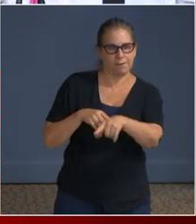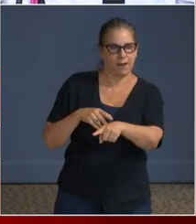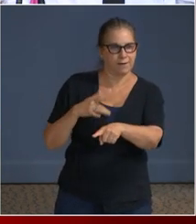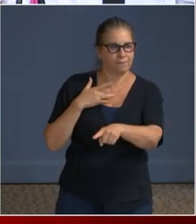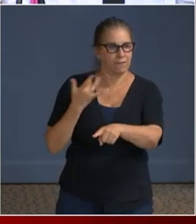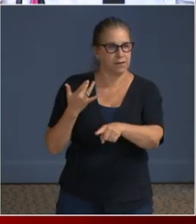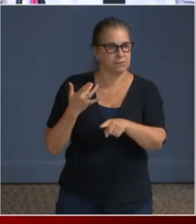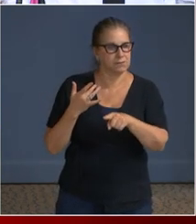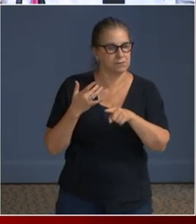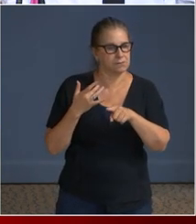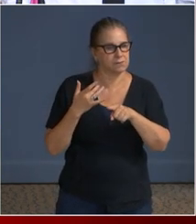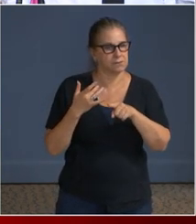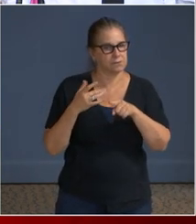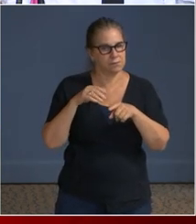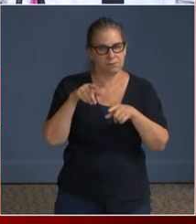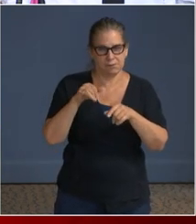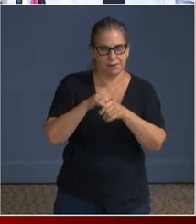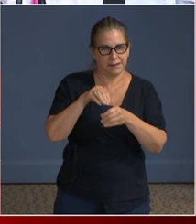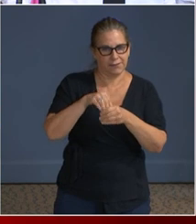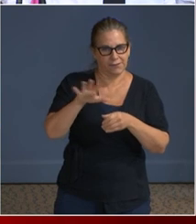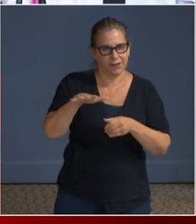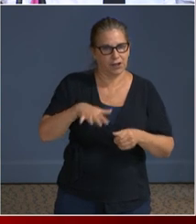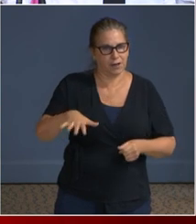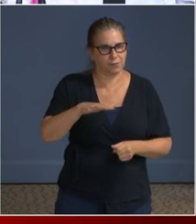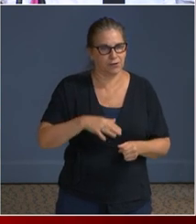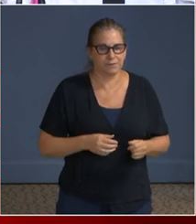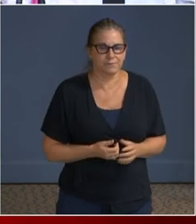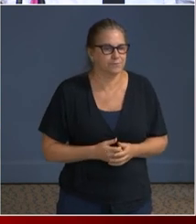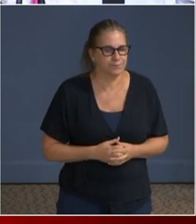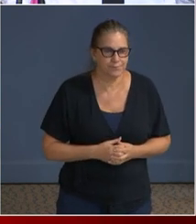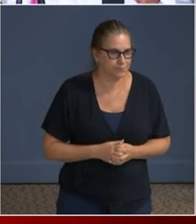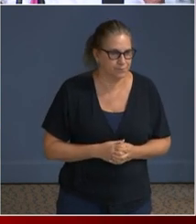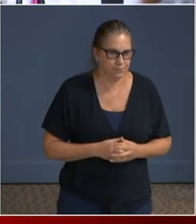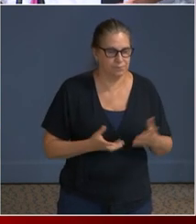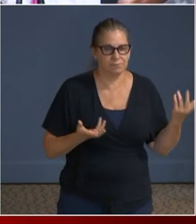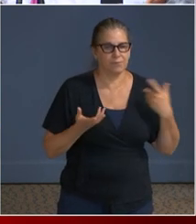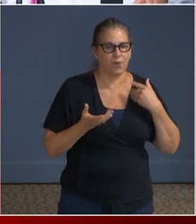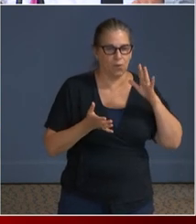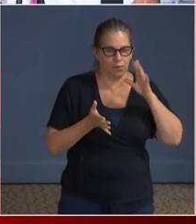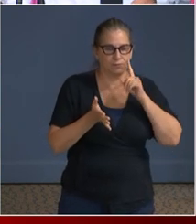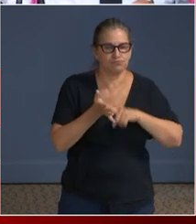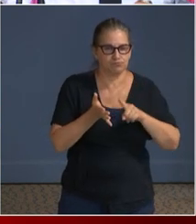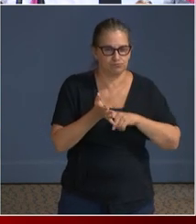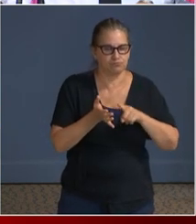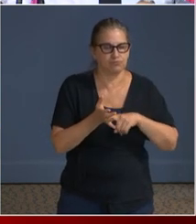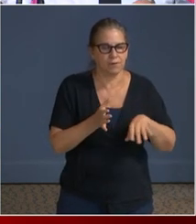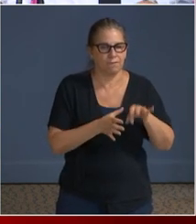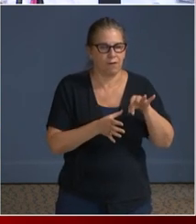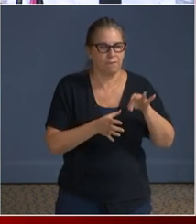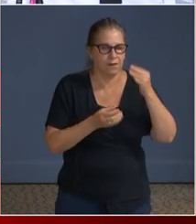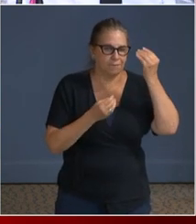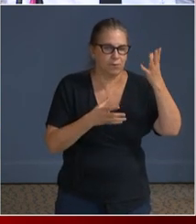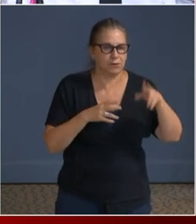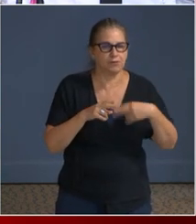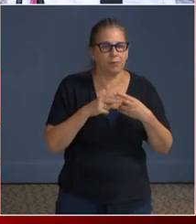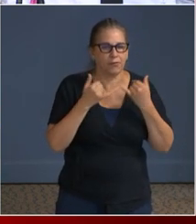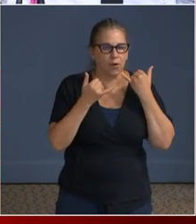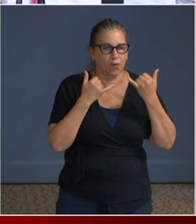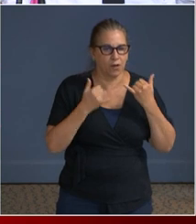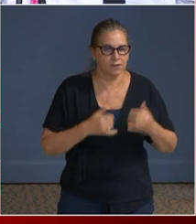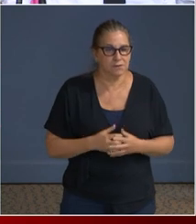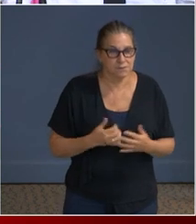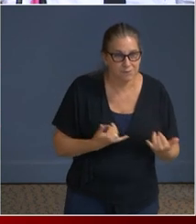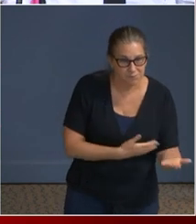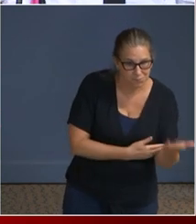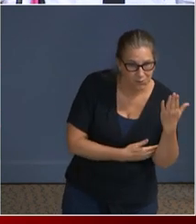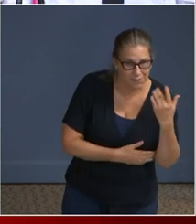I'll let you answer that. Well, we're going to look very carefully at what time the calls came in. My recollection from looking, I was looking through a lot of stuff this morning, a lot of information